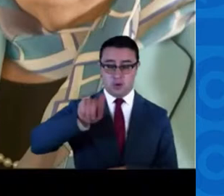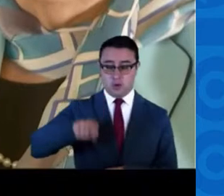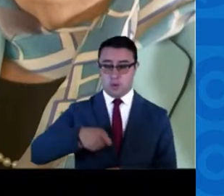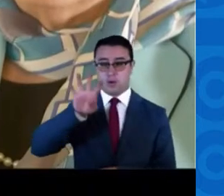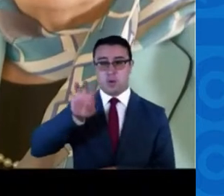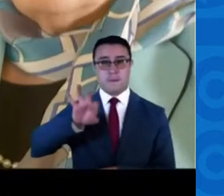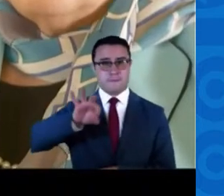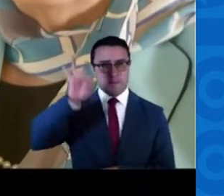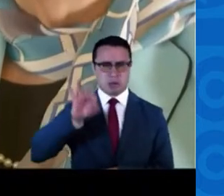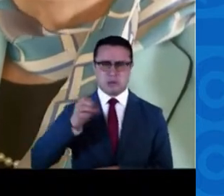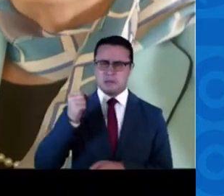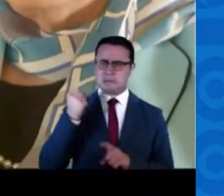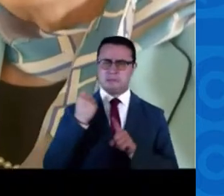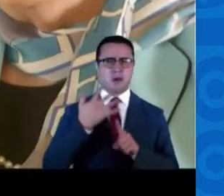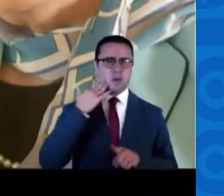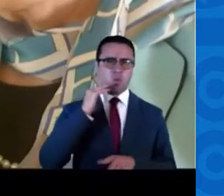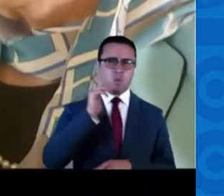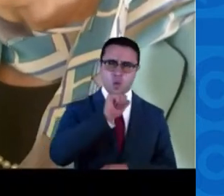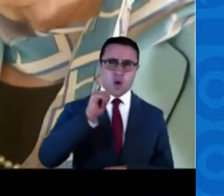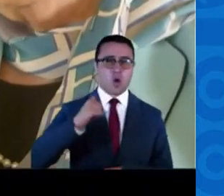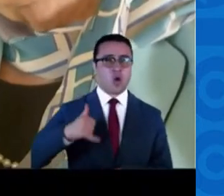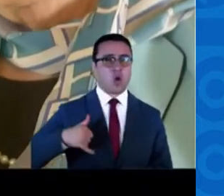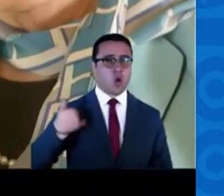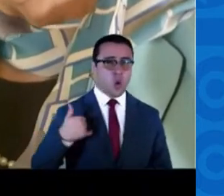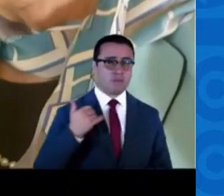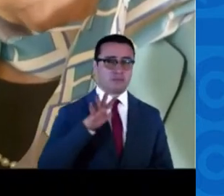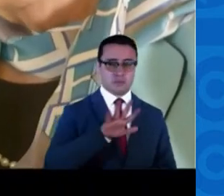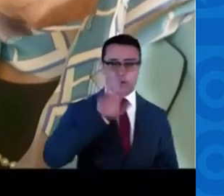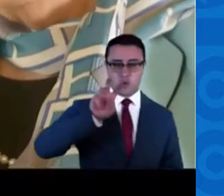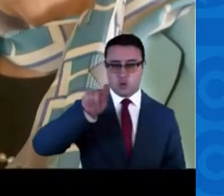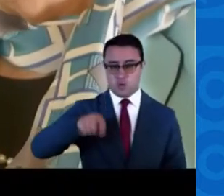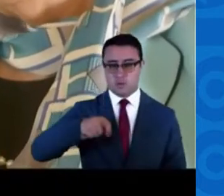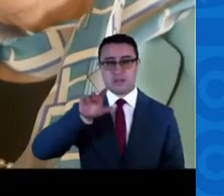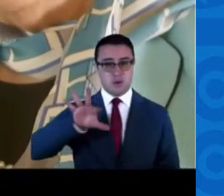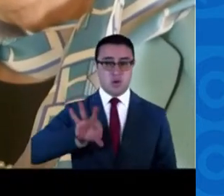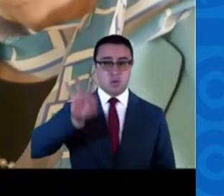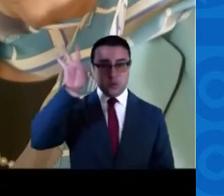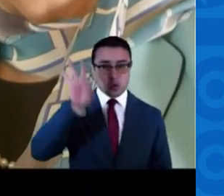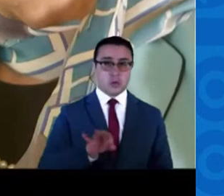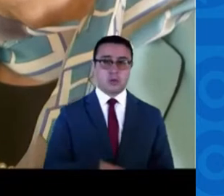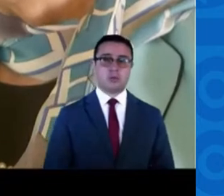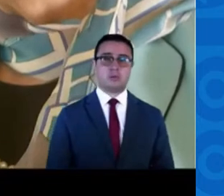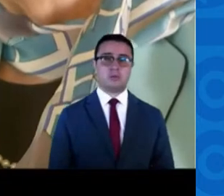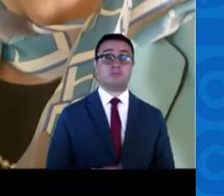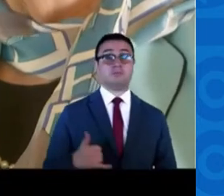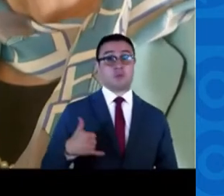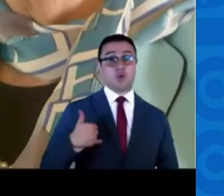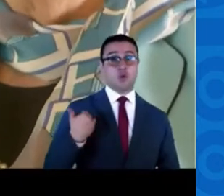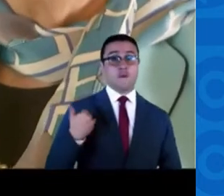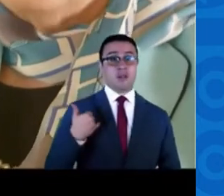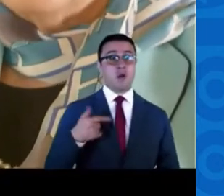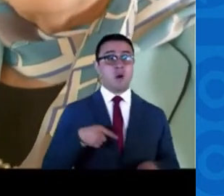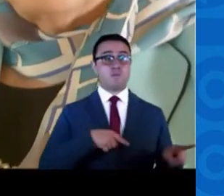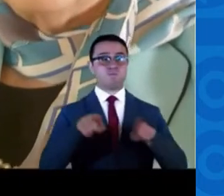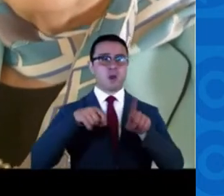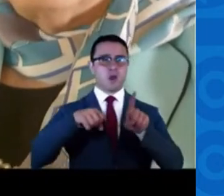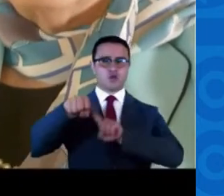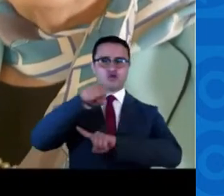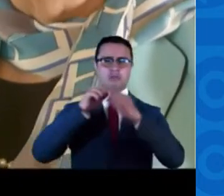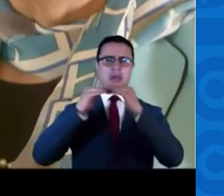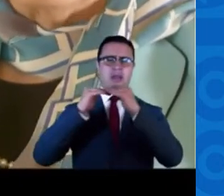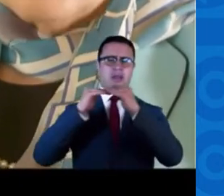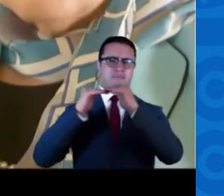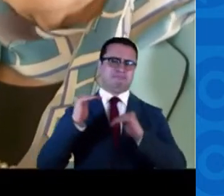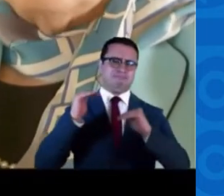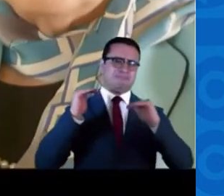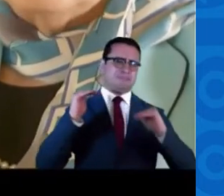affecting women and young people more than others. And these are great social